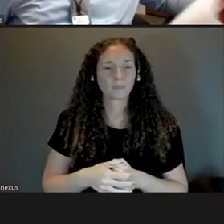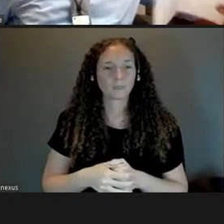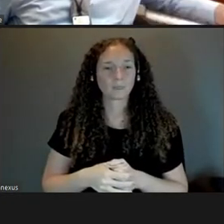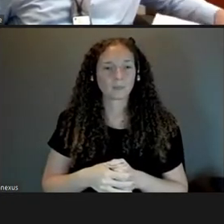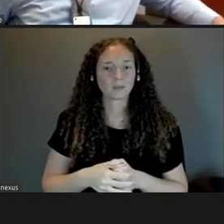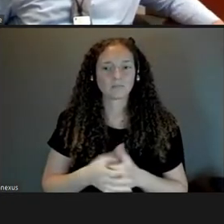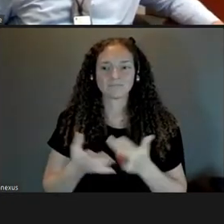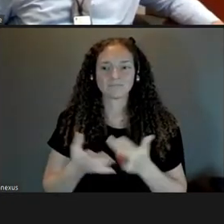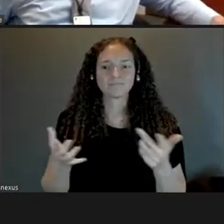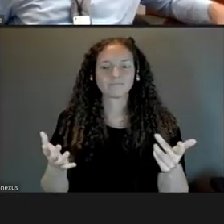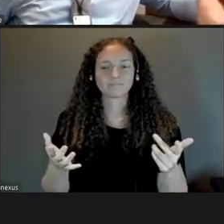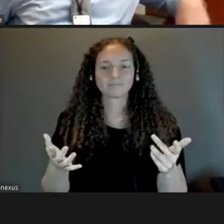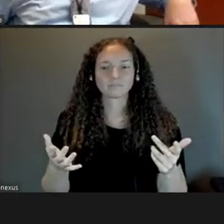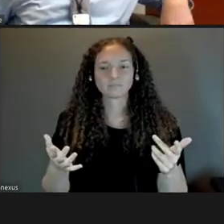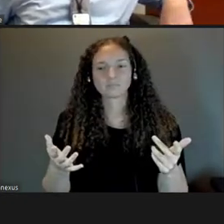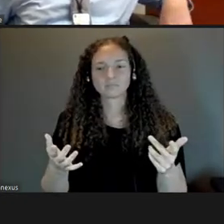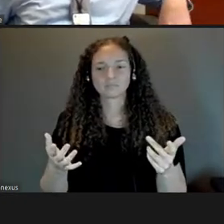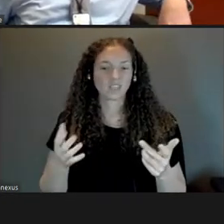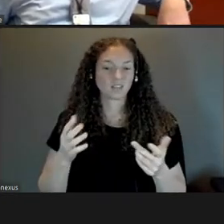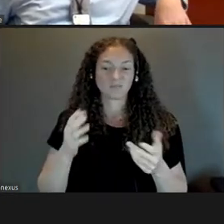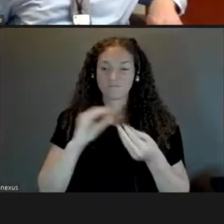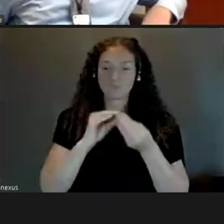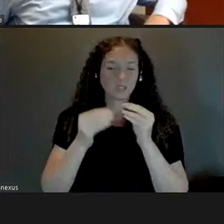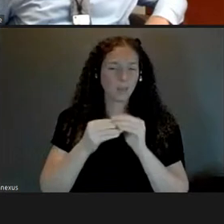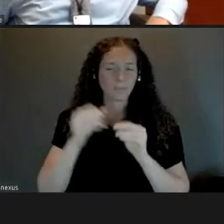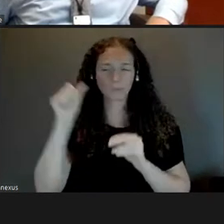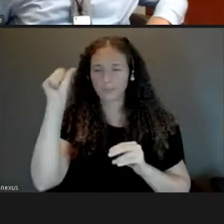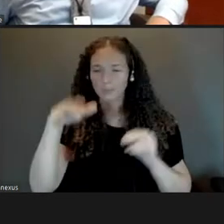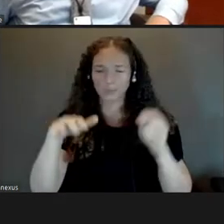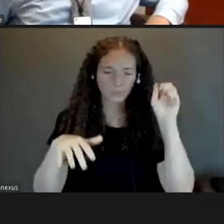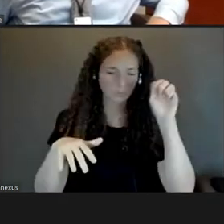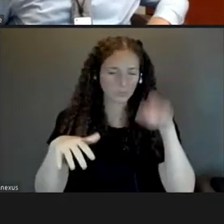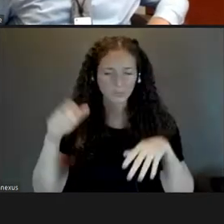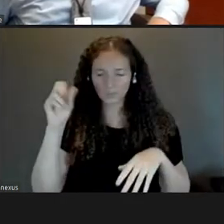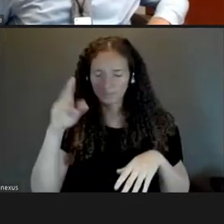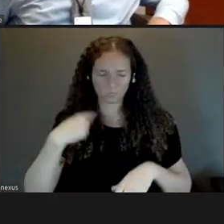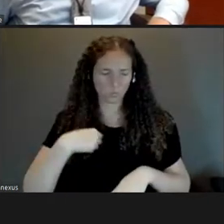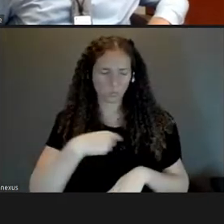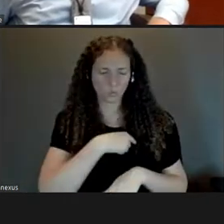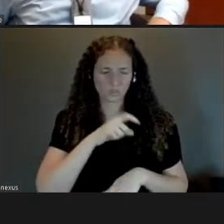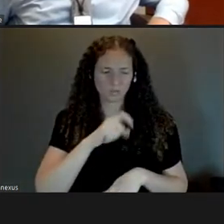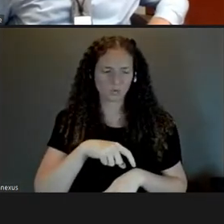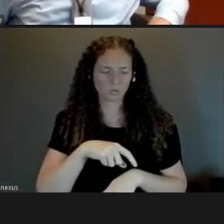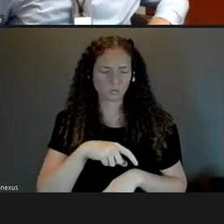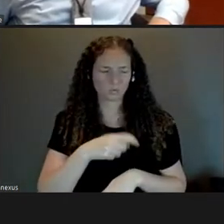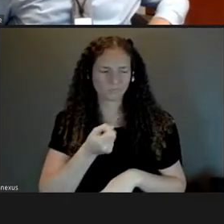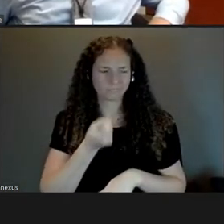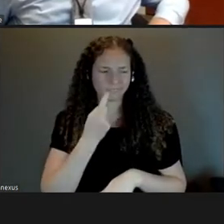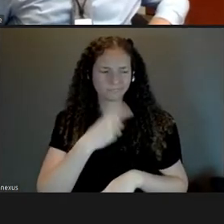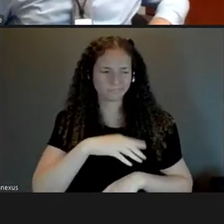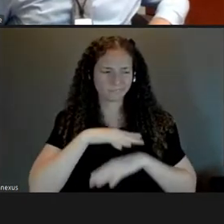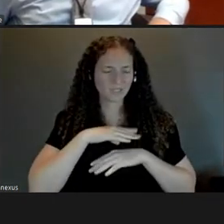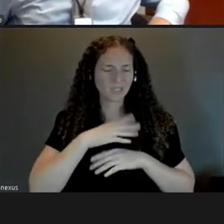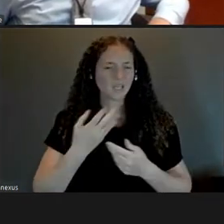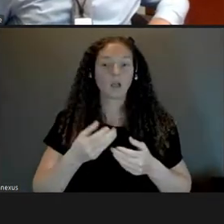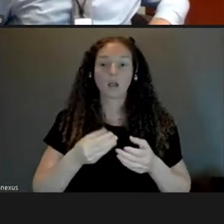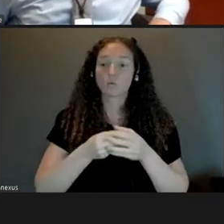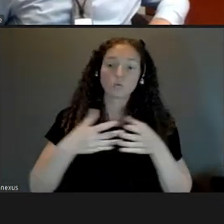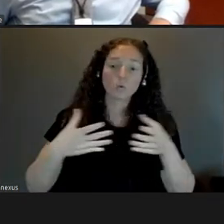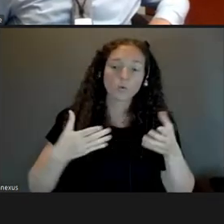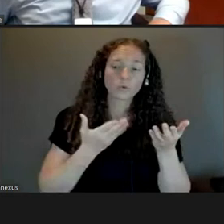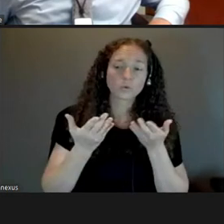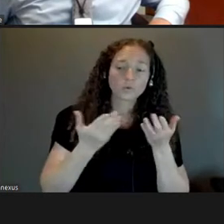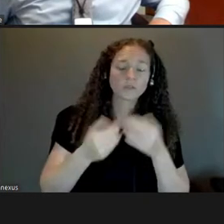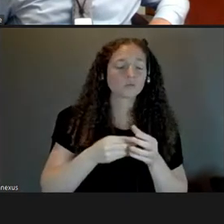there's just numbers that keep getting thrown around that are supposed to make everybody happy about growth in service, growth in